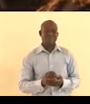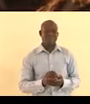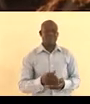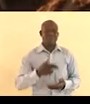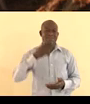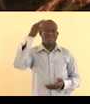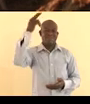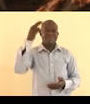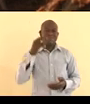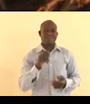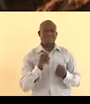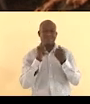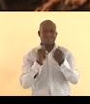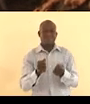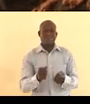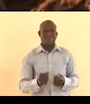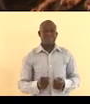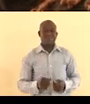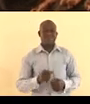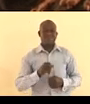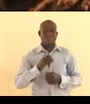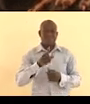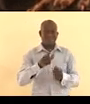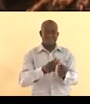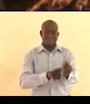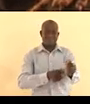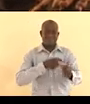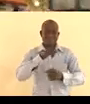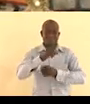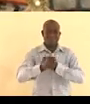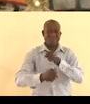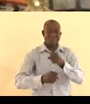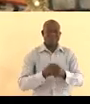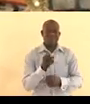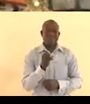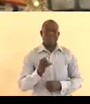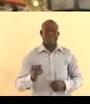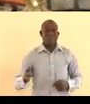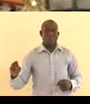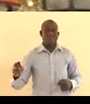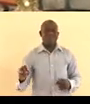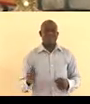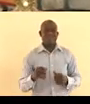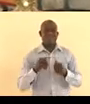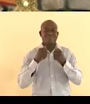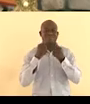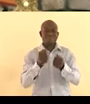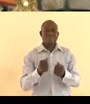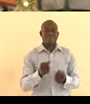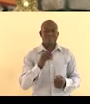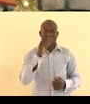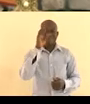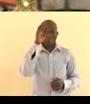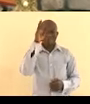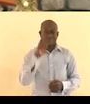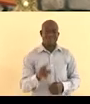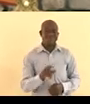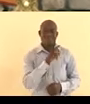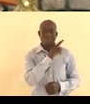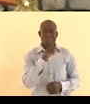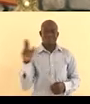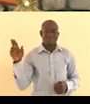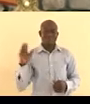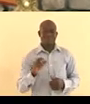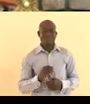suffering is a higher gift than the gift of tongues. The kind of long suffering you people say, God forbid.